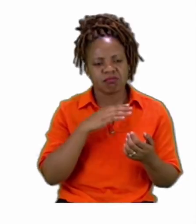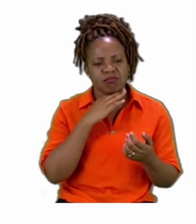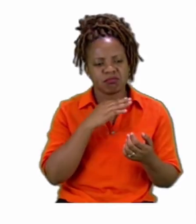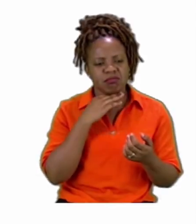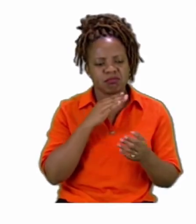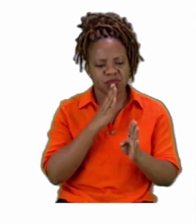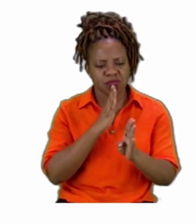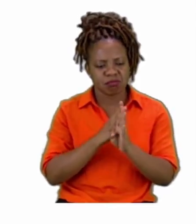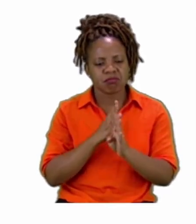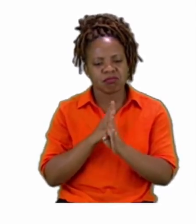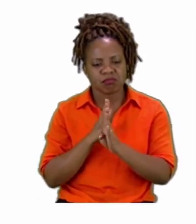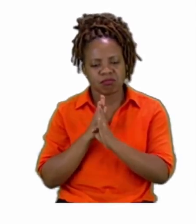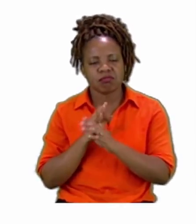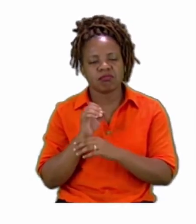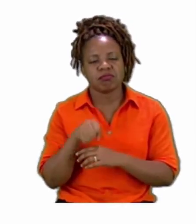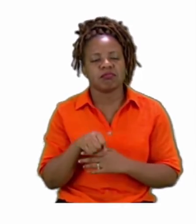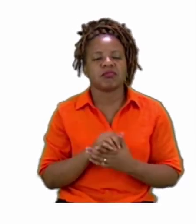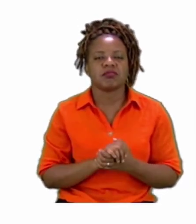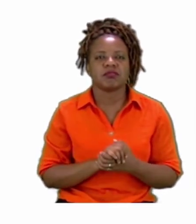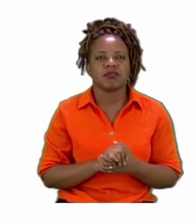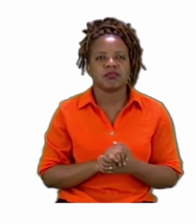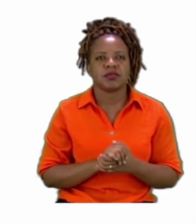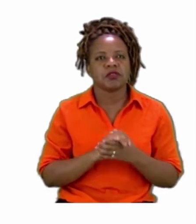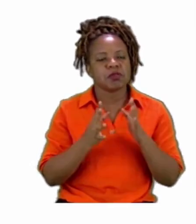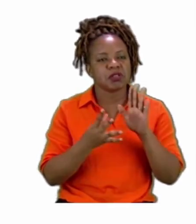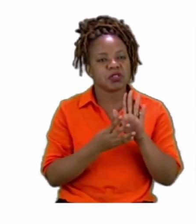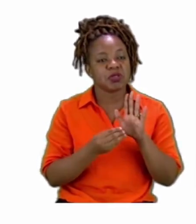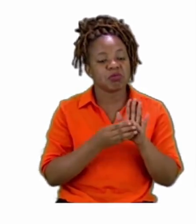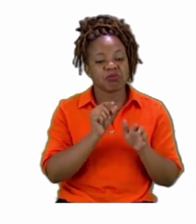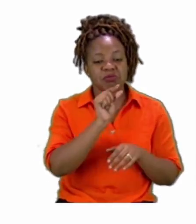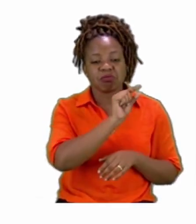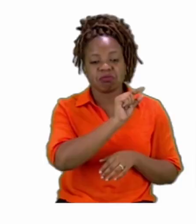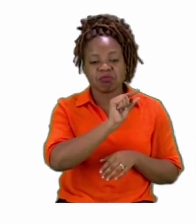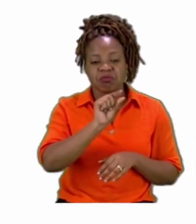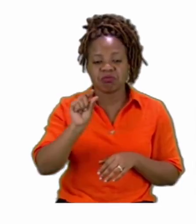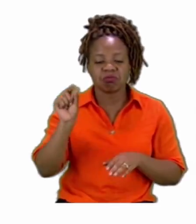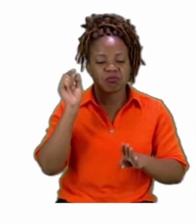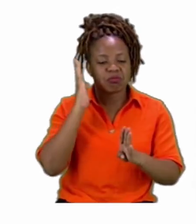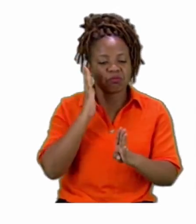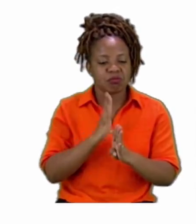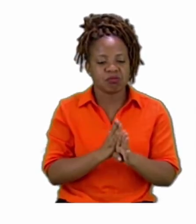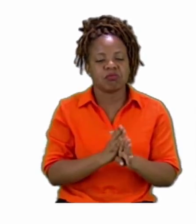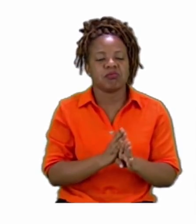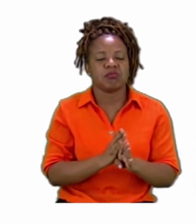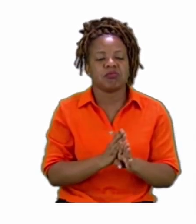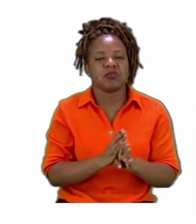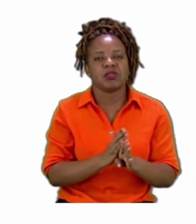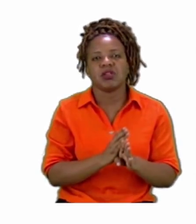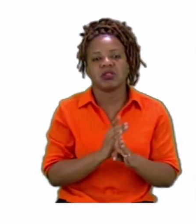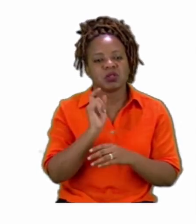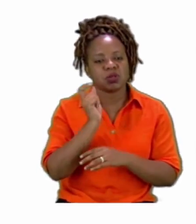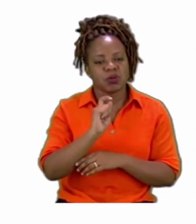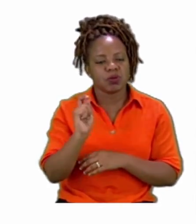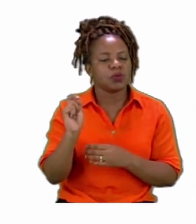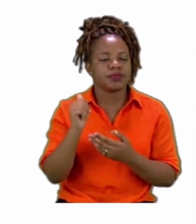spaces. Make sure that you copy correctly and that you have neat handwriting, and that at the end of the